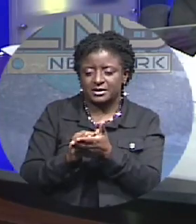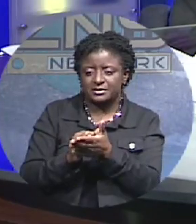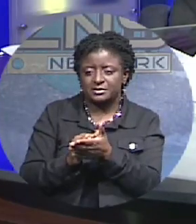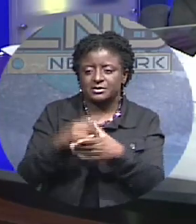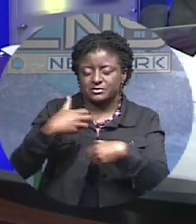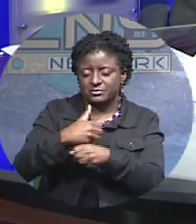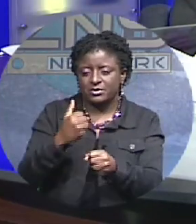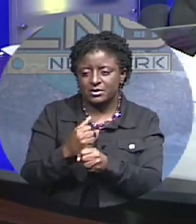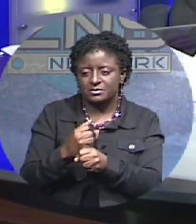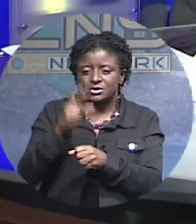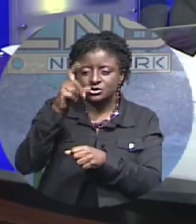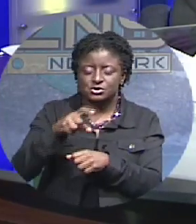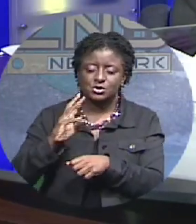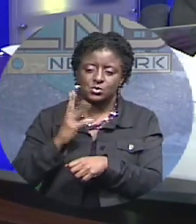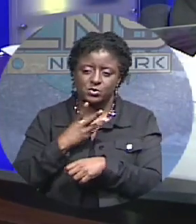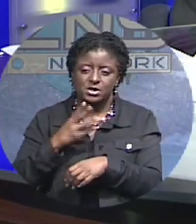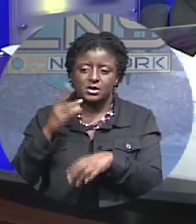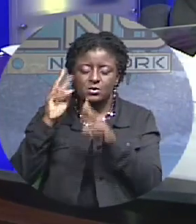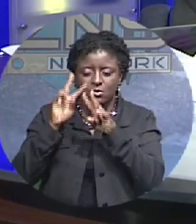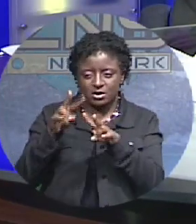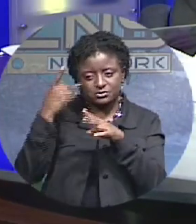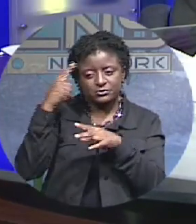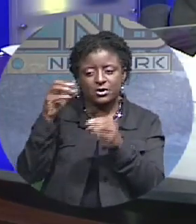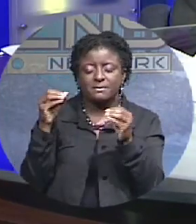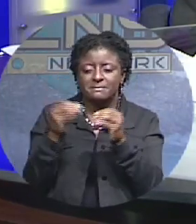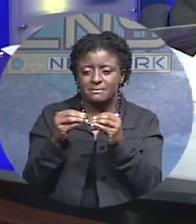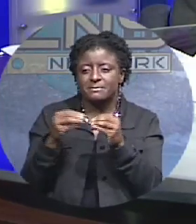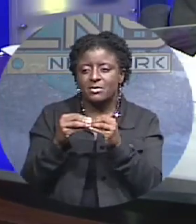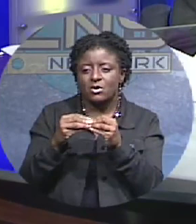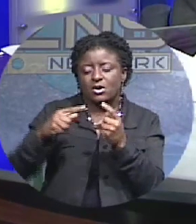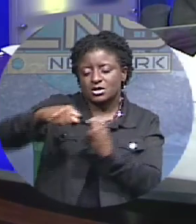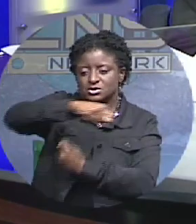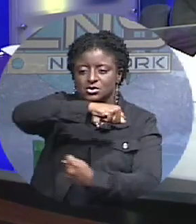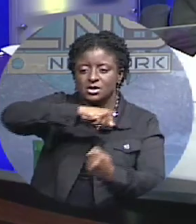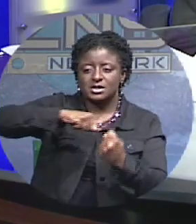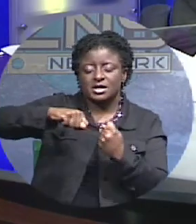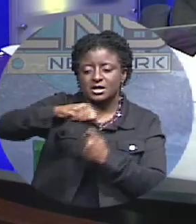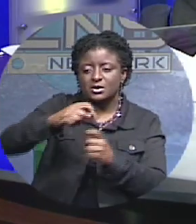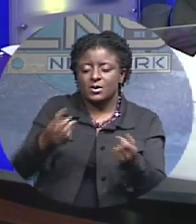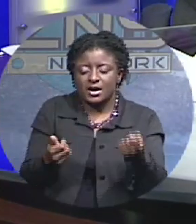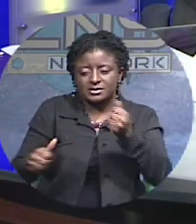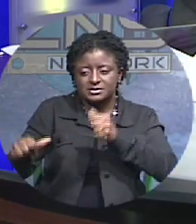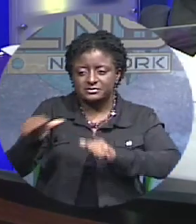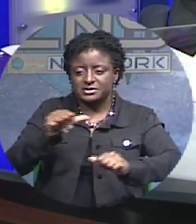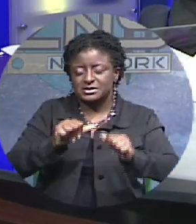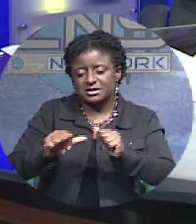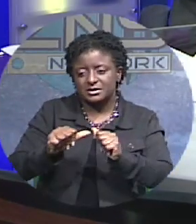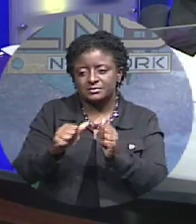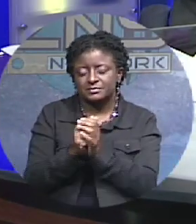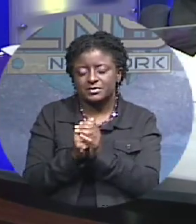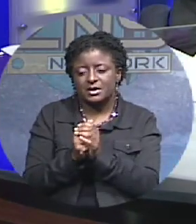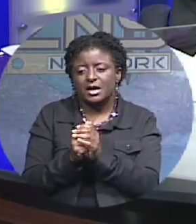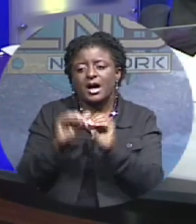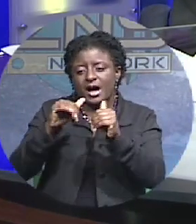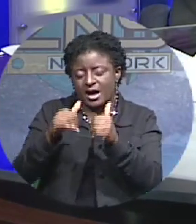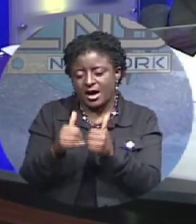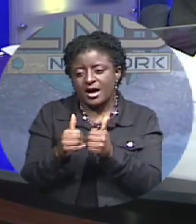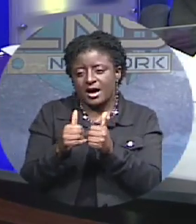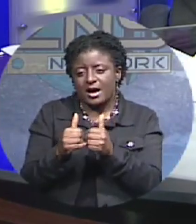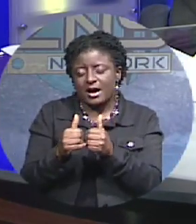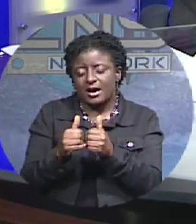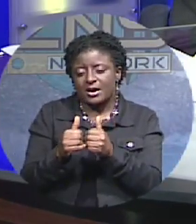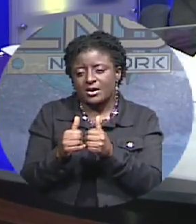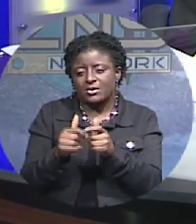tornadic activity within the next few hours, within the next few half a day, for the next couple of days? How far ahead should we be